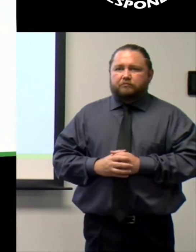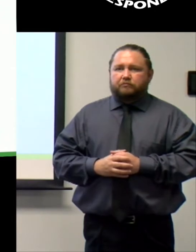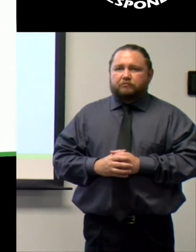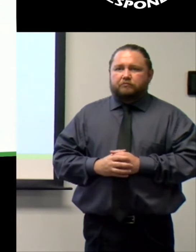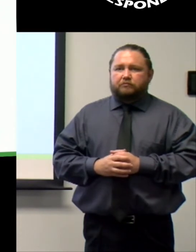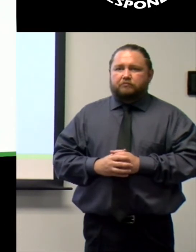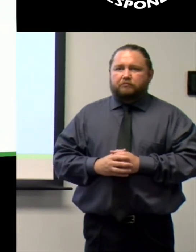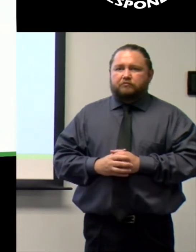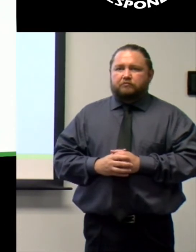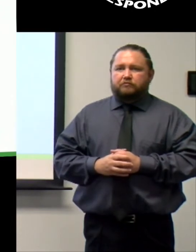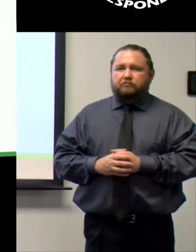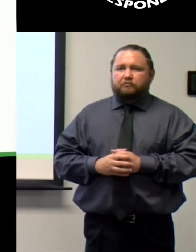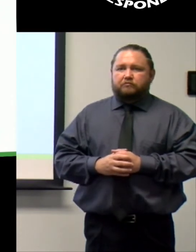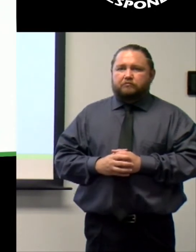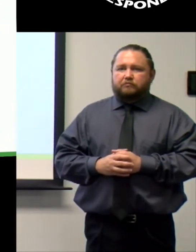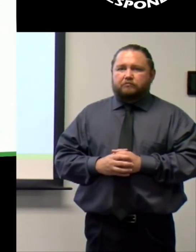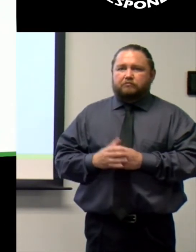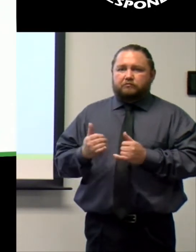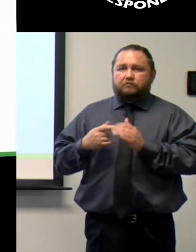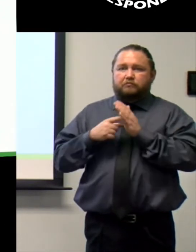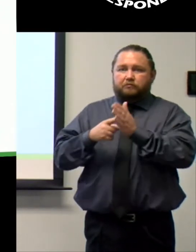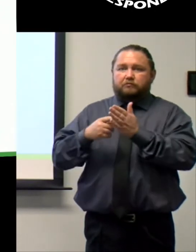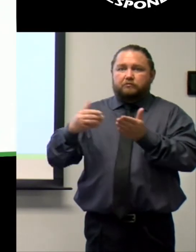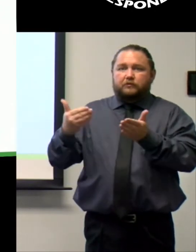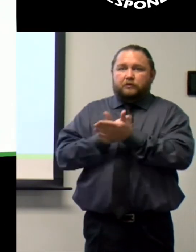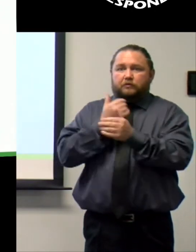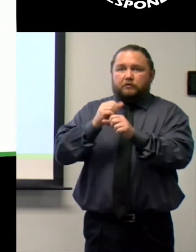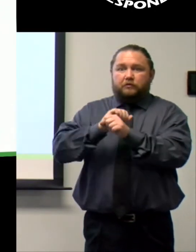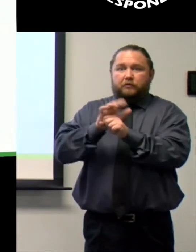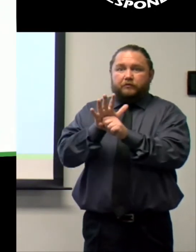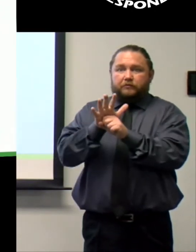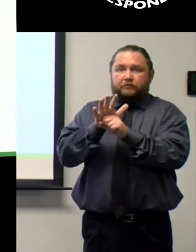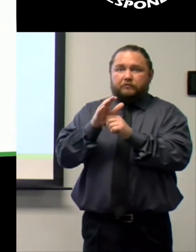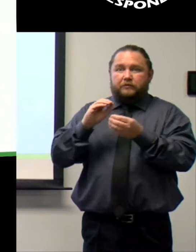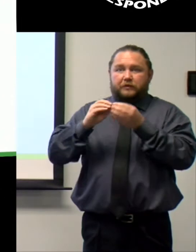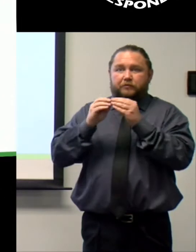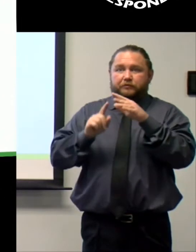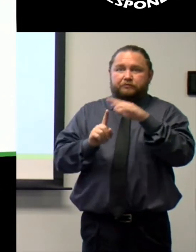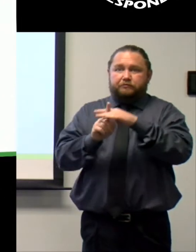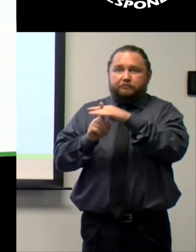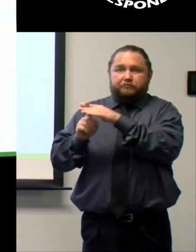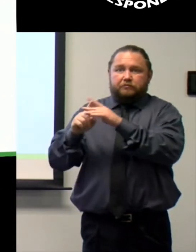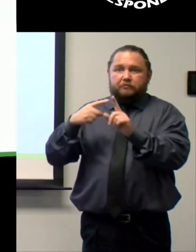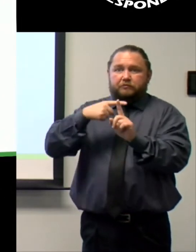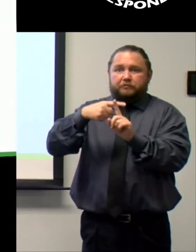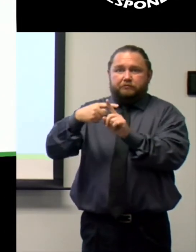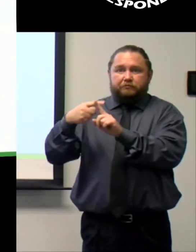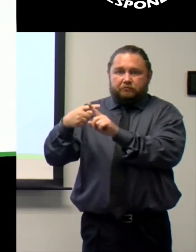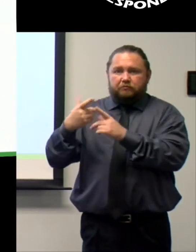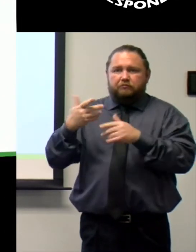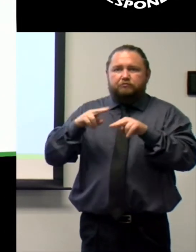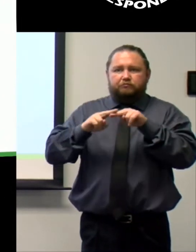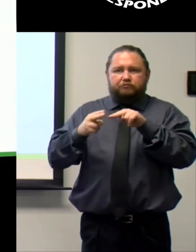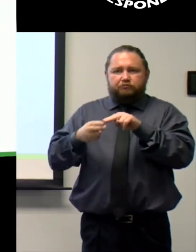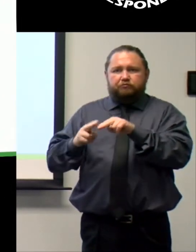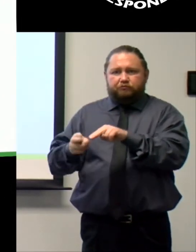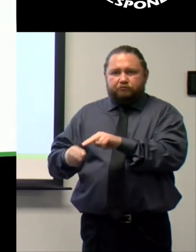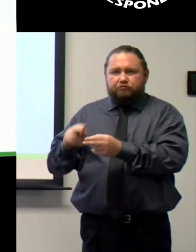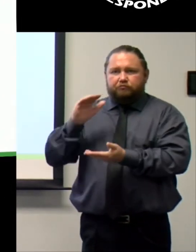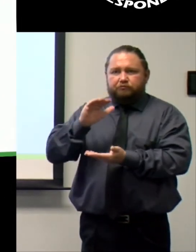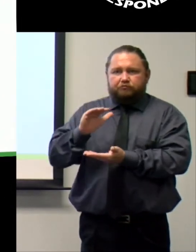day. We are seeing a downward trend there. So, and you can see it from the